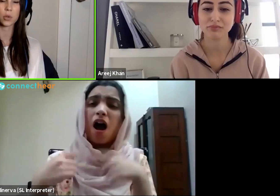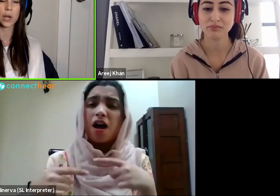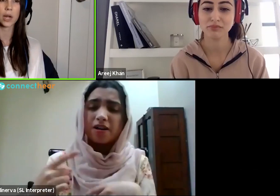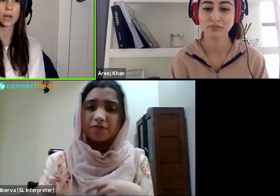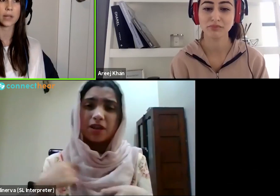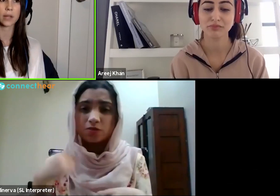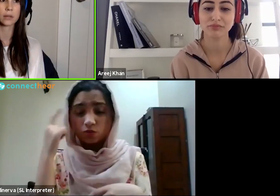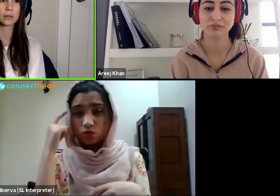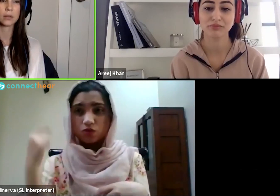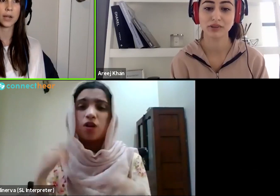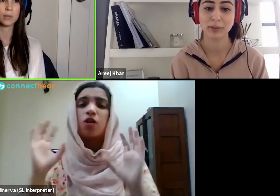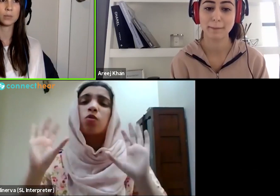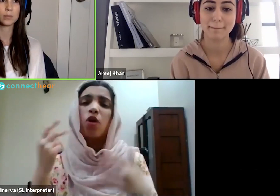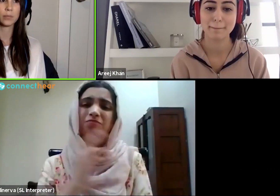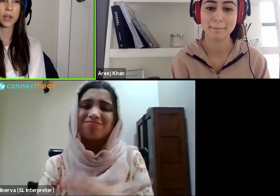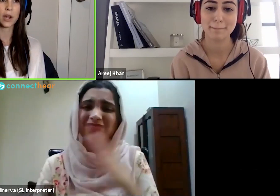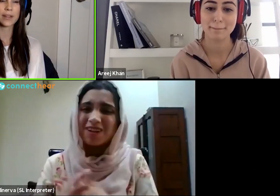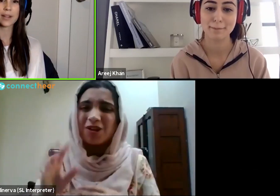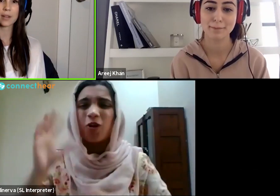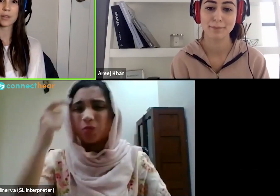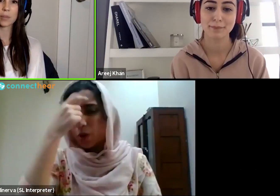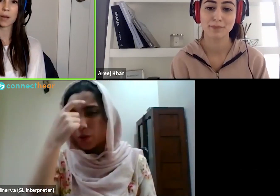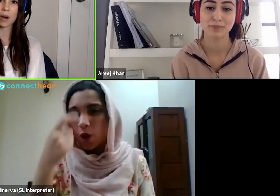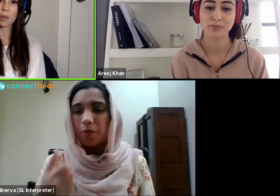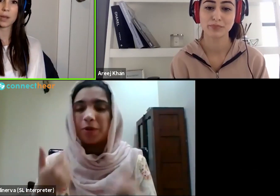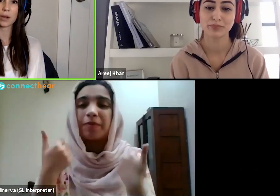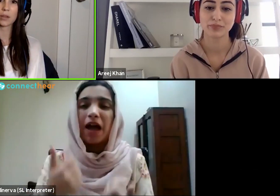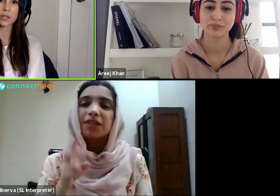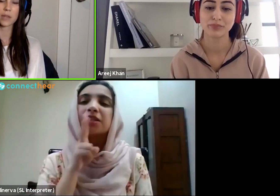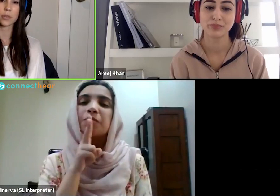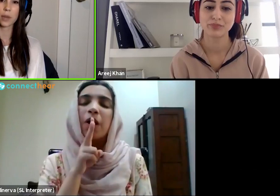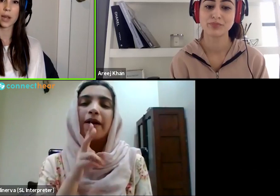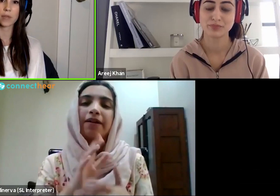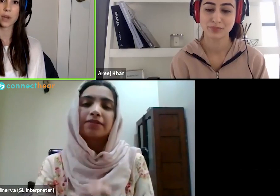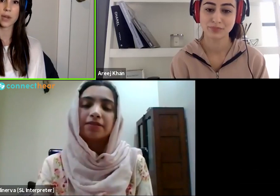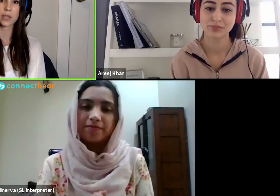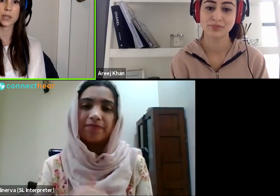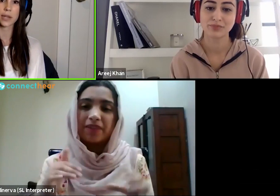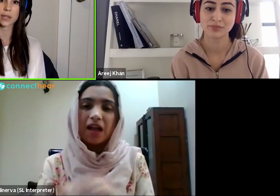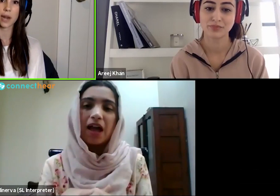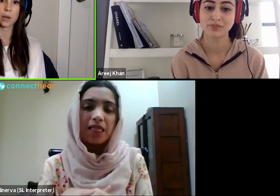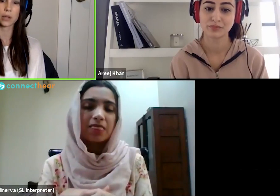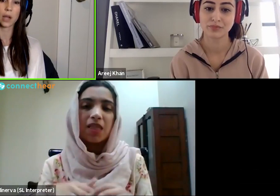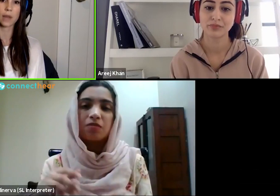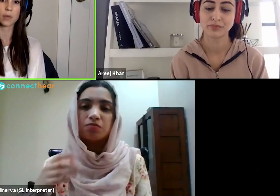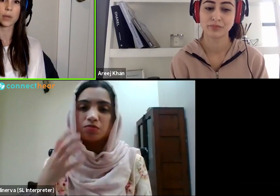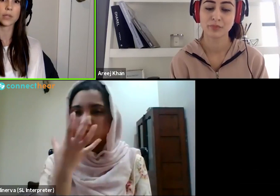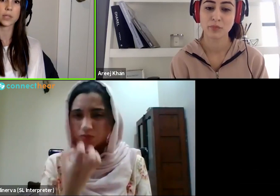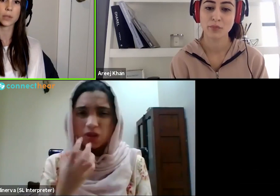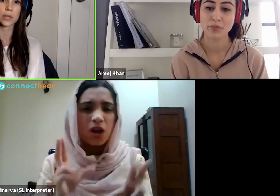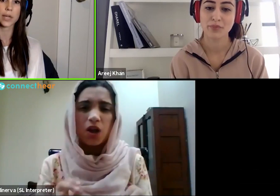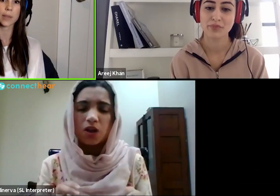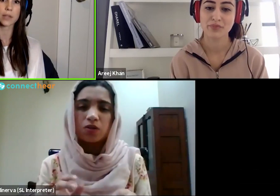powerful tool. And I think, I think that's also bad karma and also the devil's way of trying to take us down in life when we have